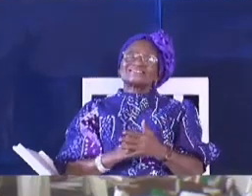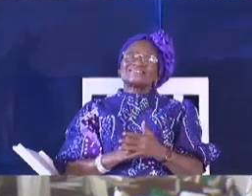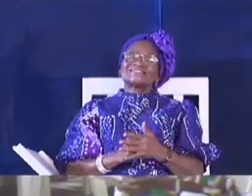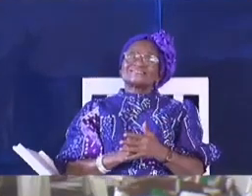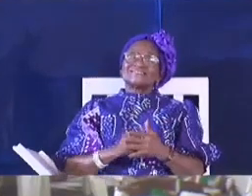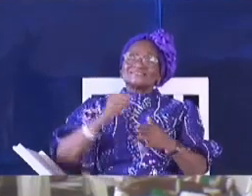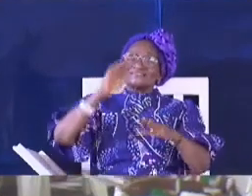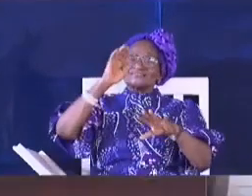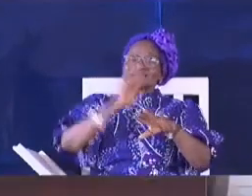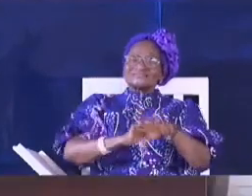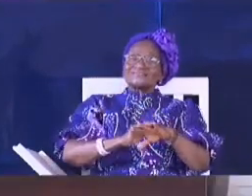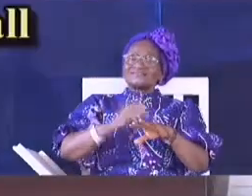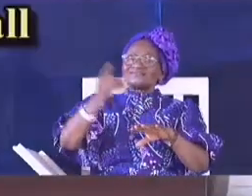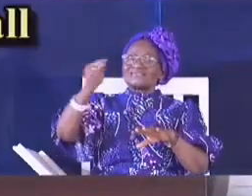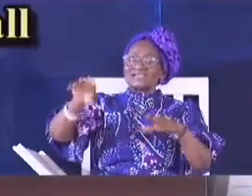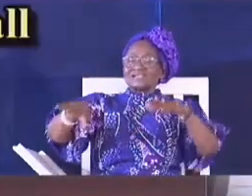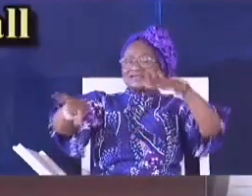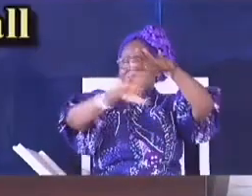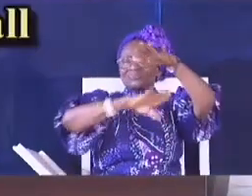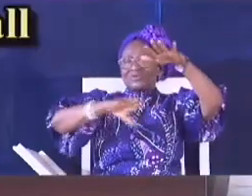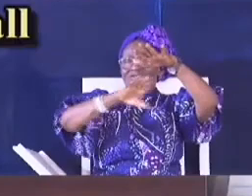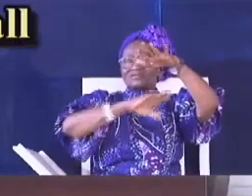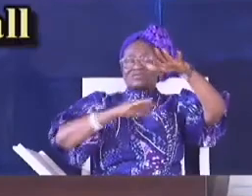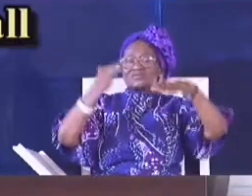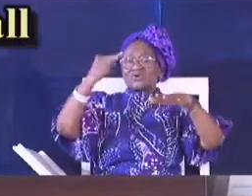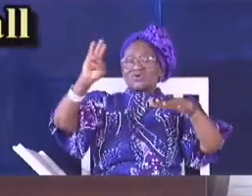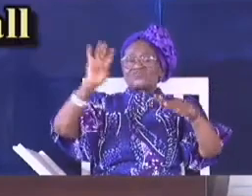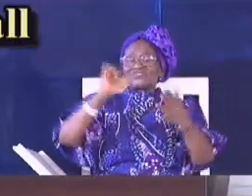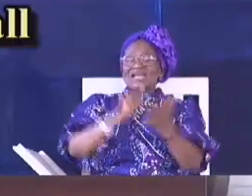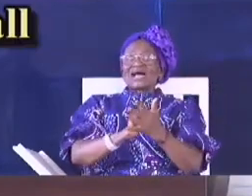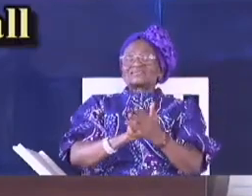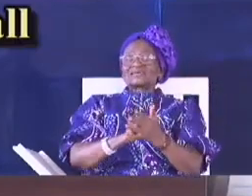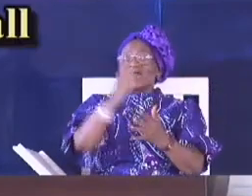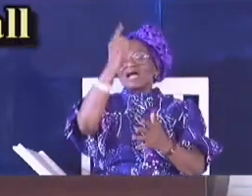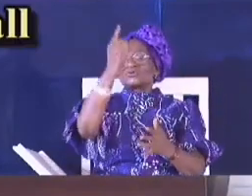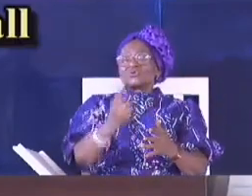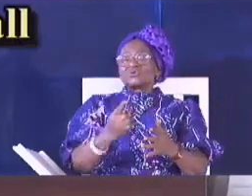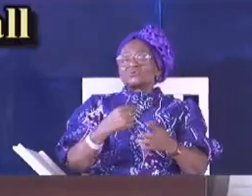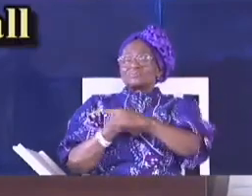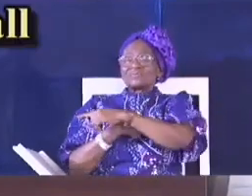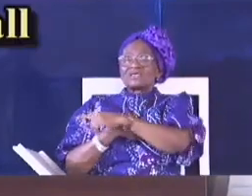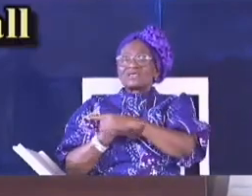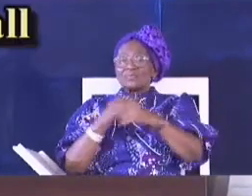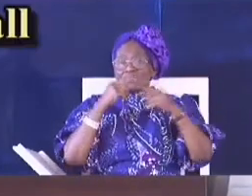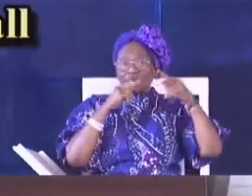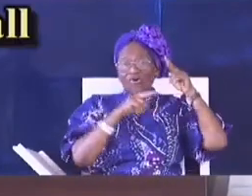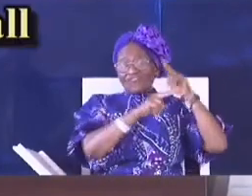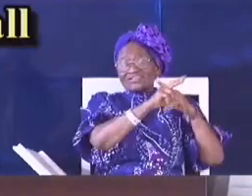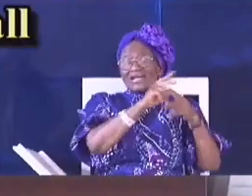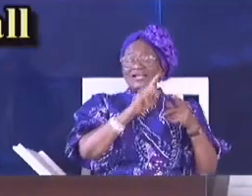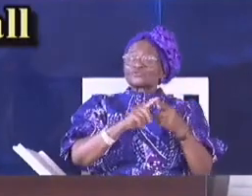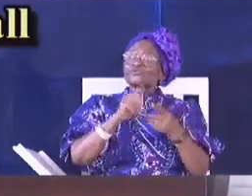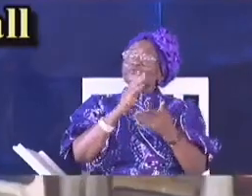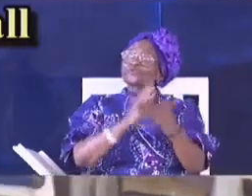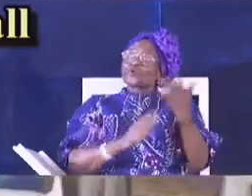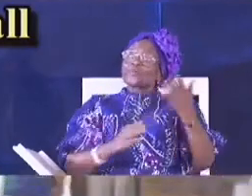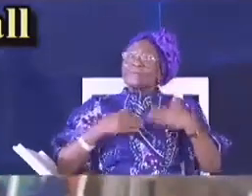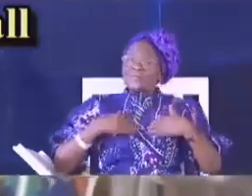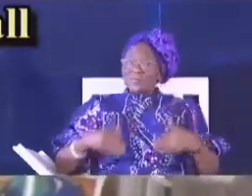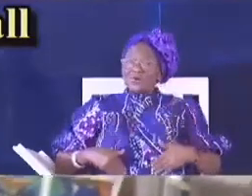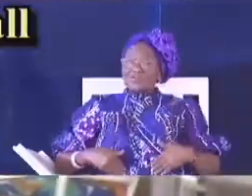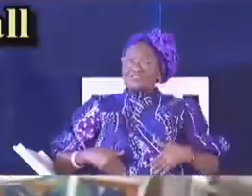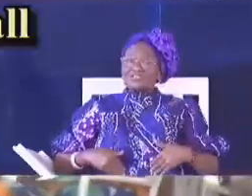On the basis of that alone, I prophesy to somebody, your future will be all right.